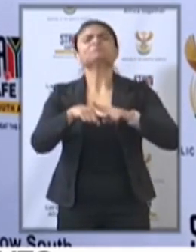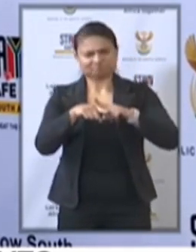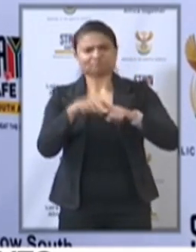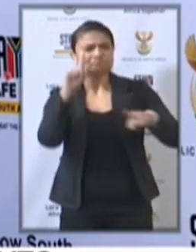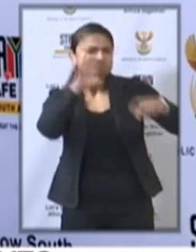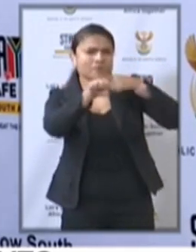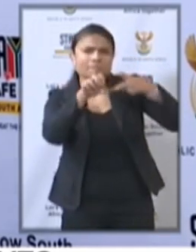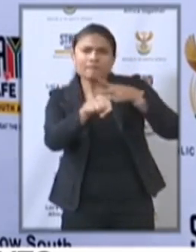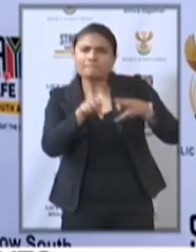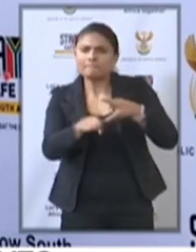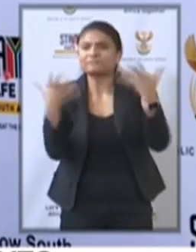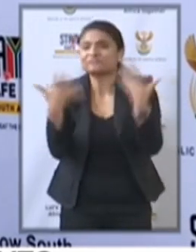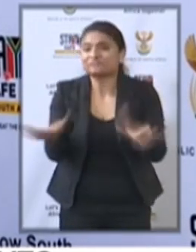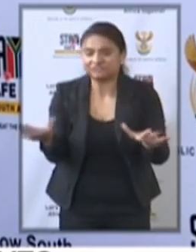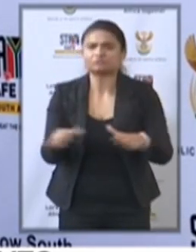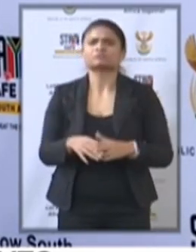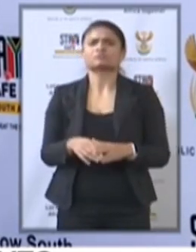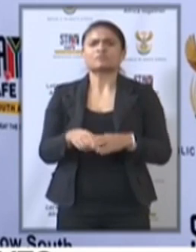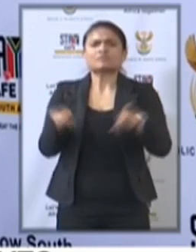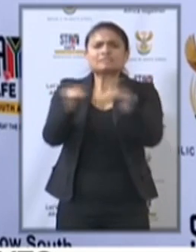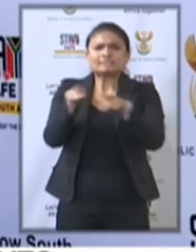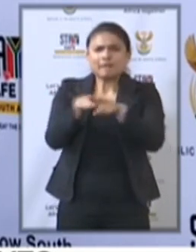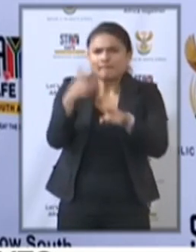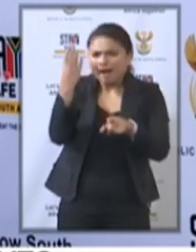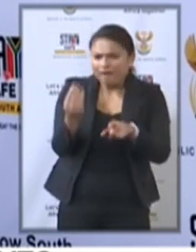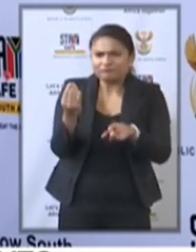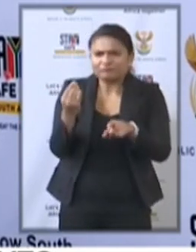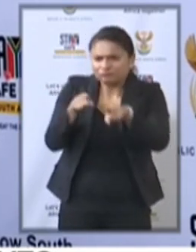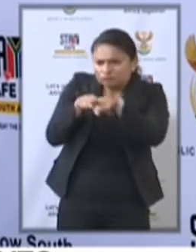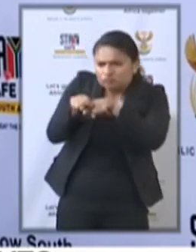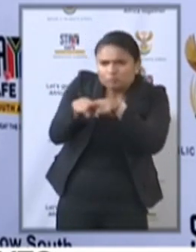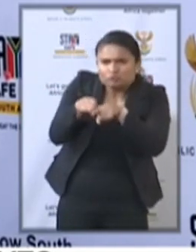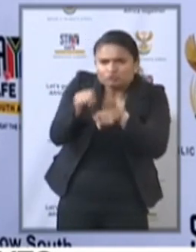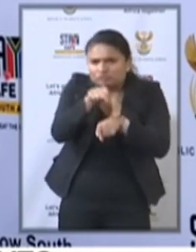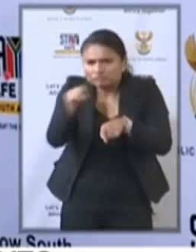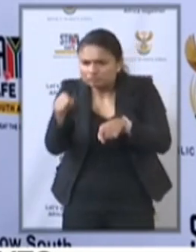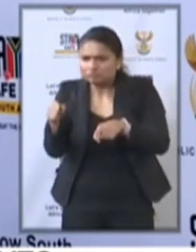for treatment, as well as